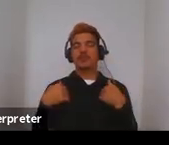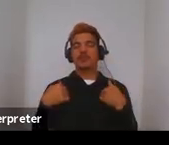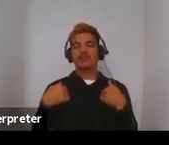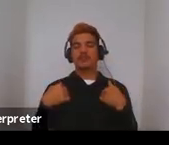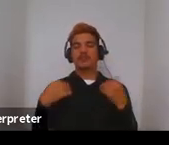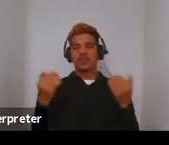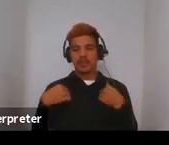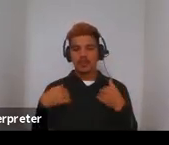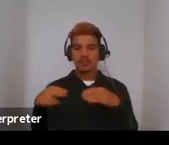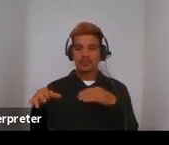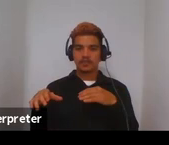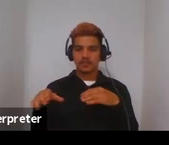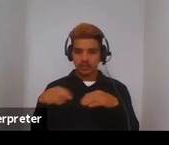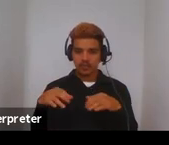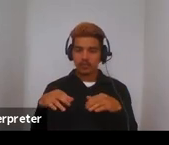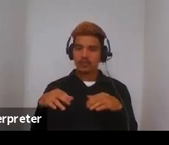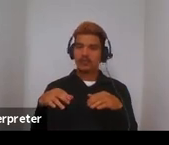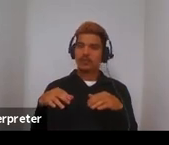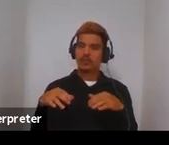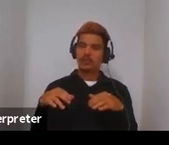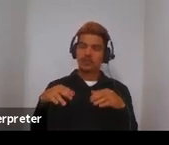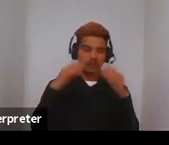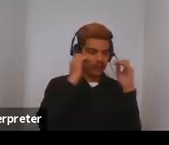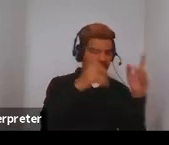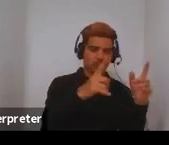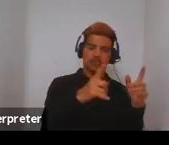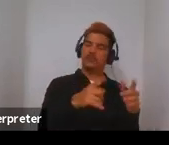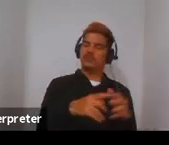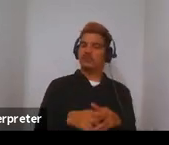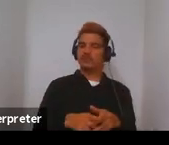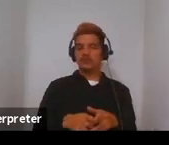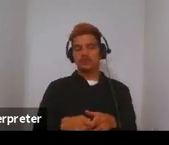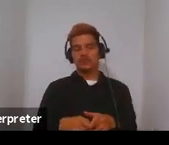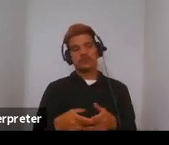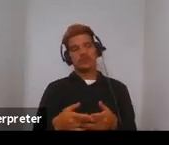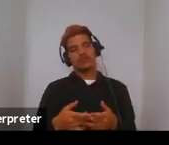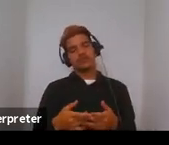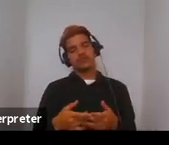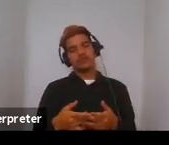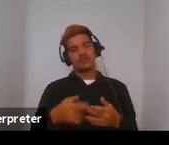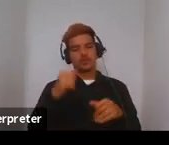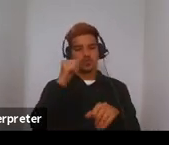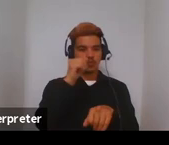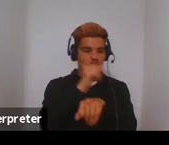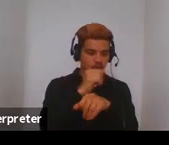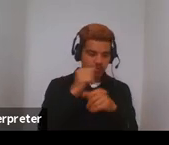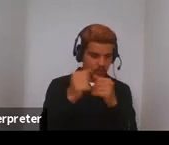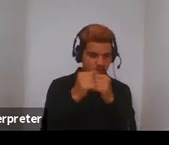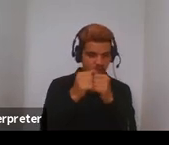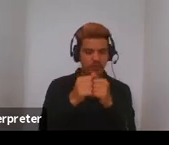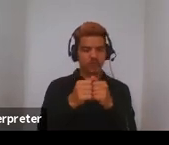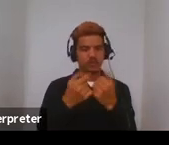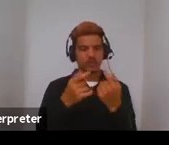has engaged across different systems, like the education system, like working with, you know,